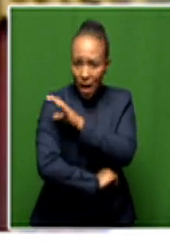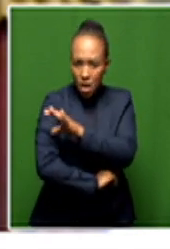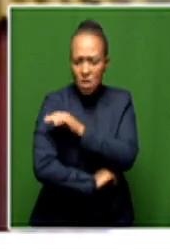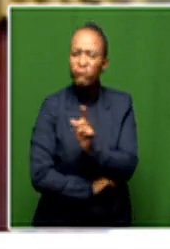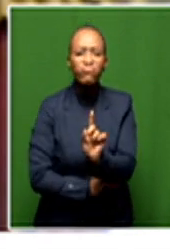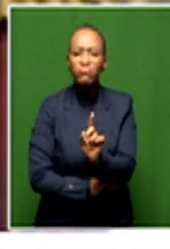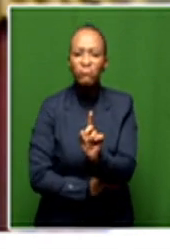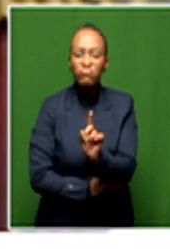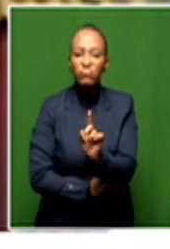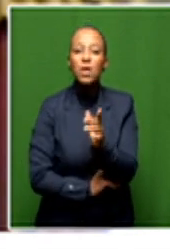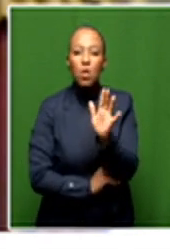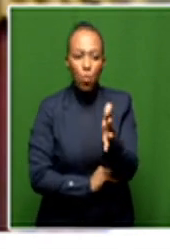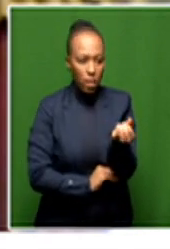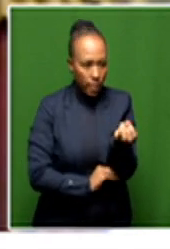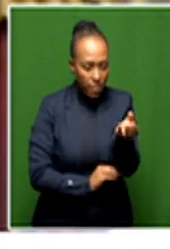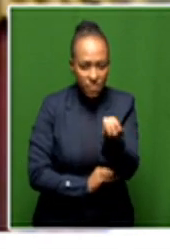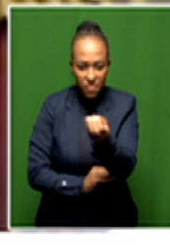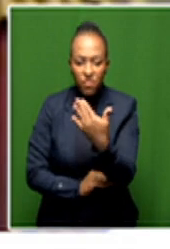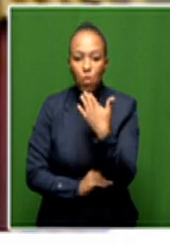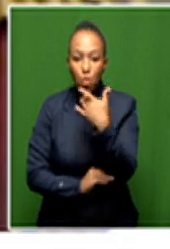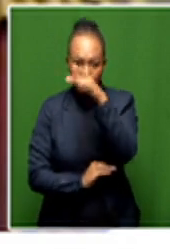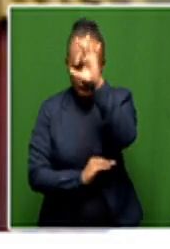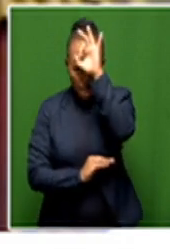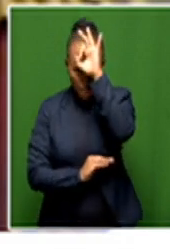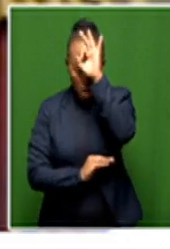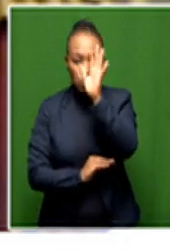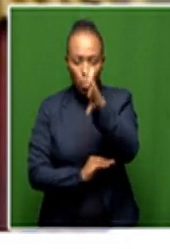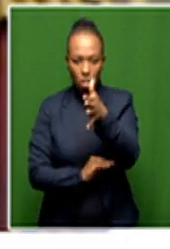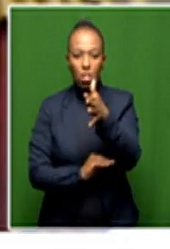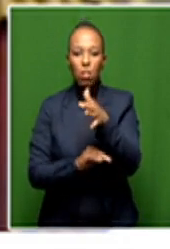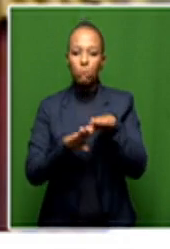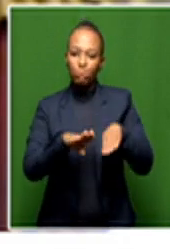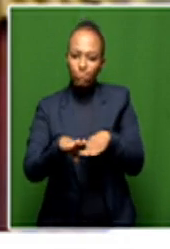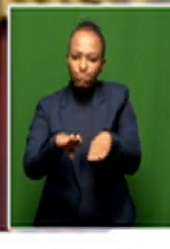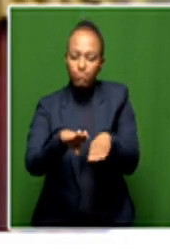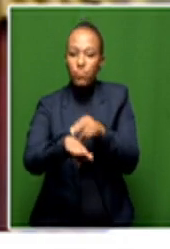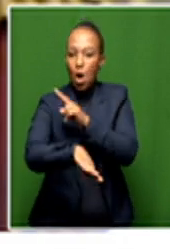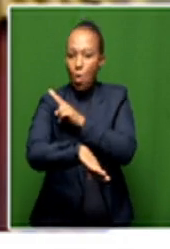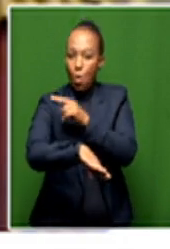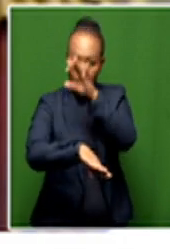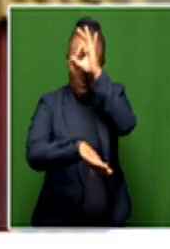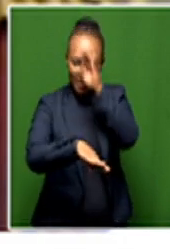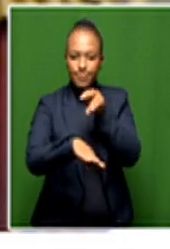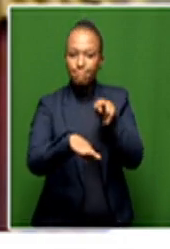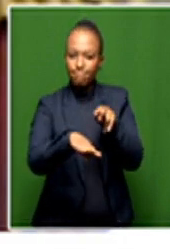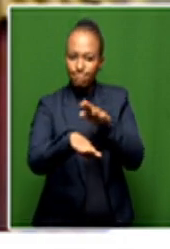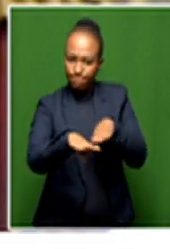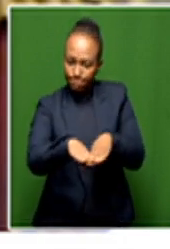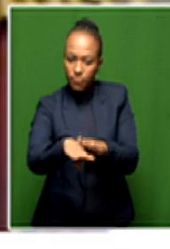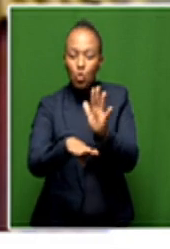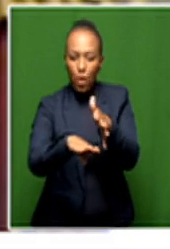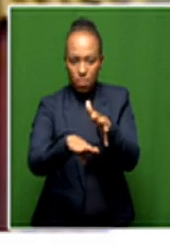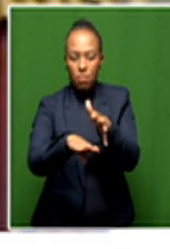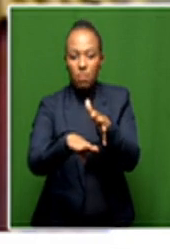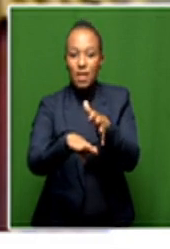They will then be sent. There will be police presence on the road, and also when it